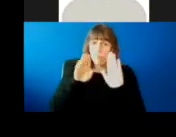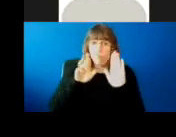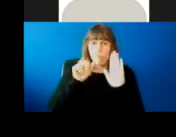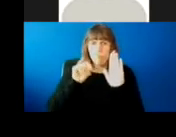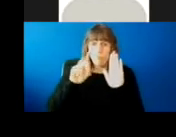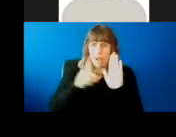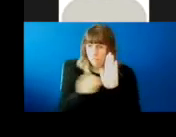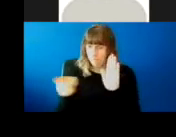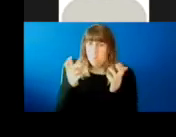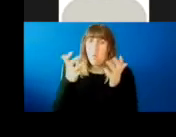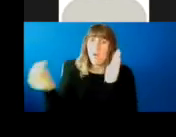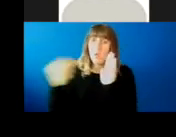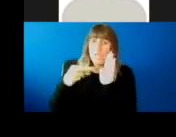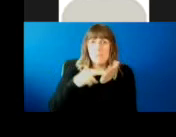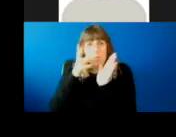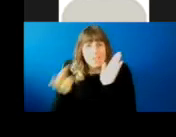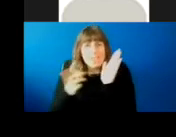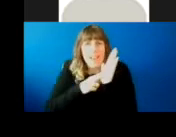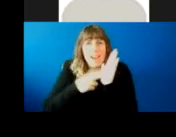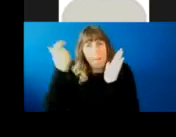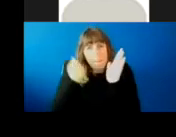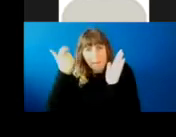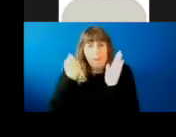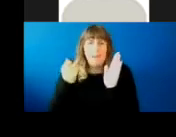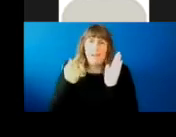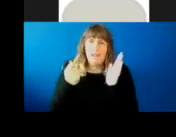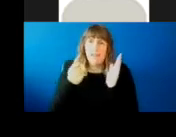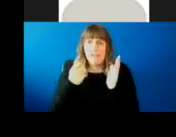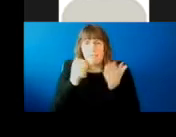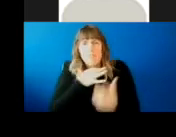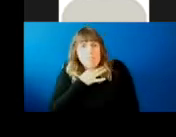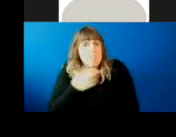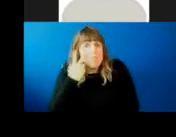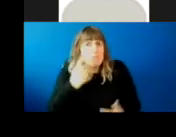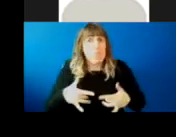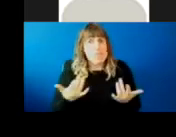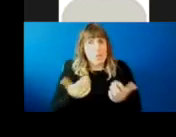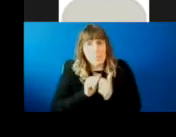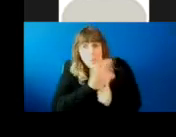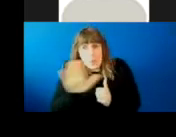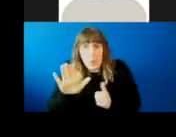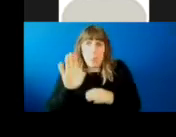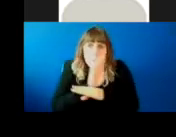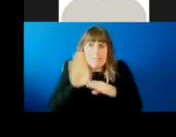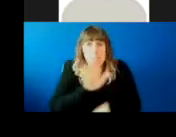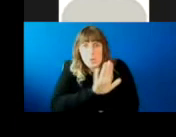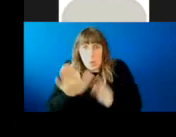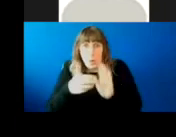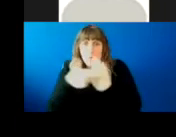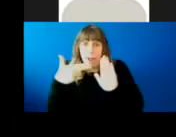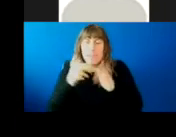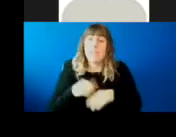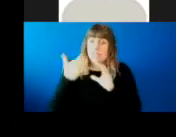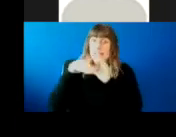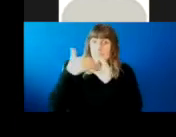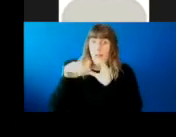they sign up for your newsletter and your social channels and want to hear from you. So very much email marketing falls